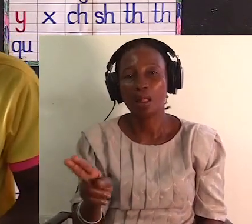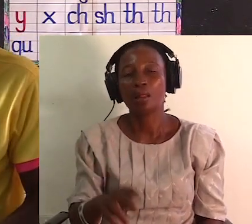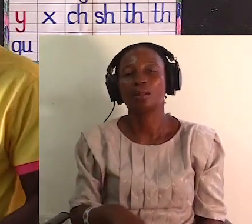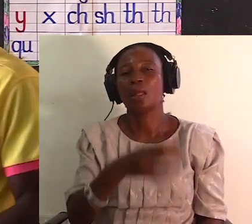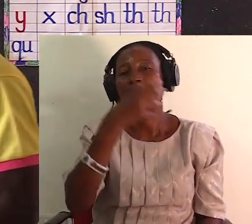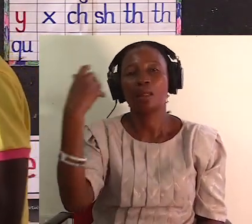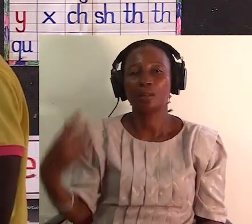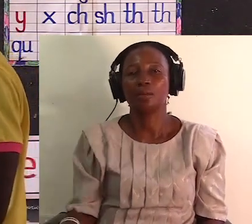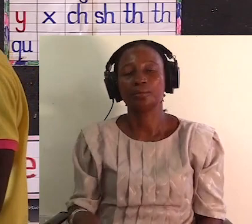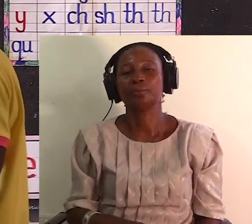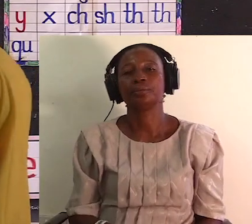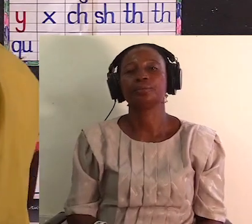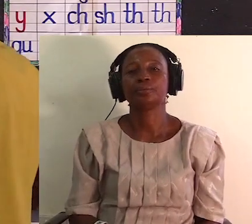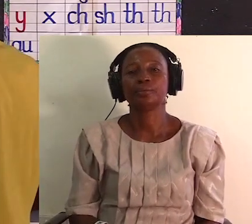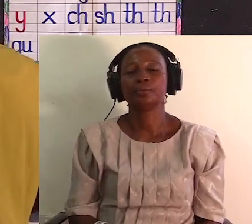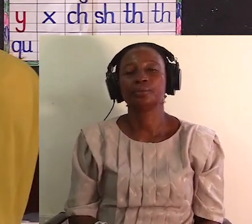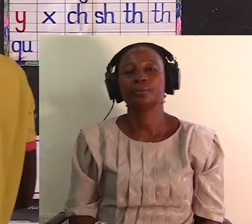hop.